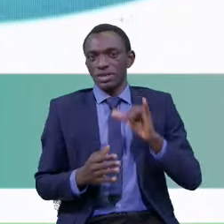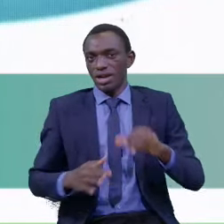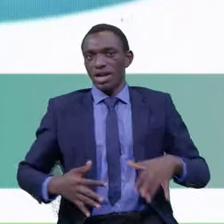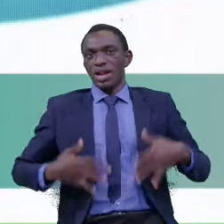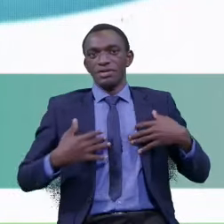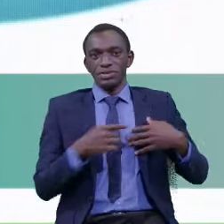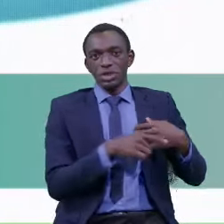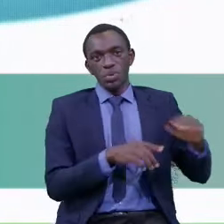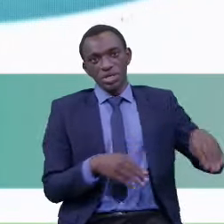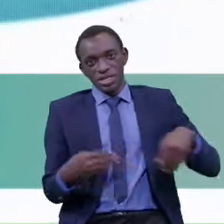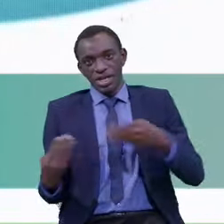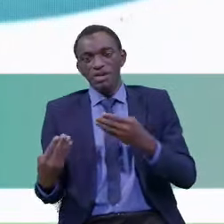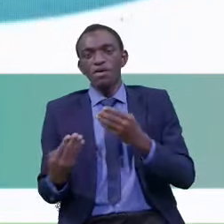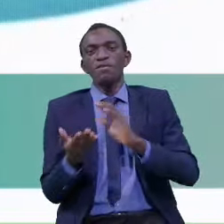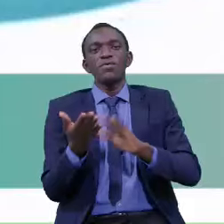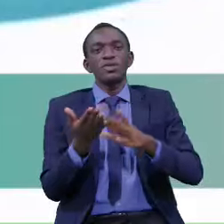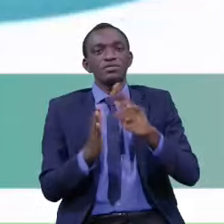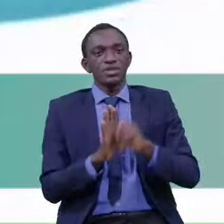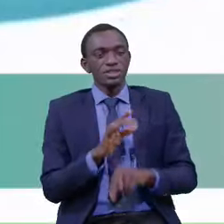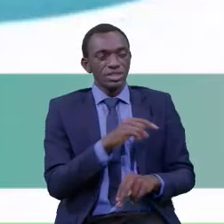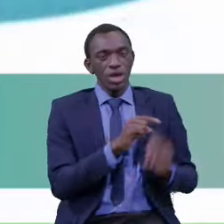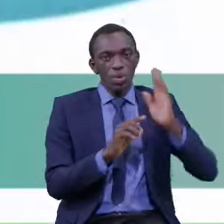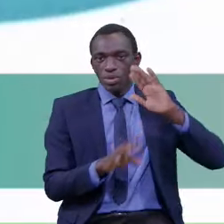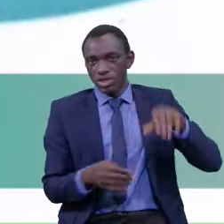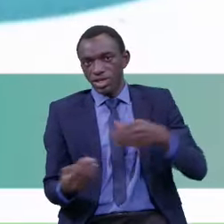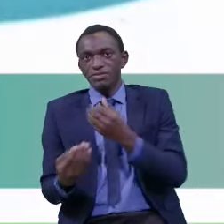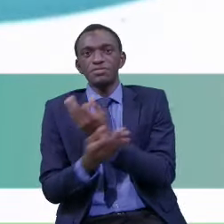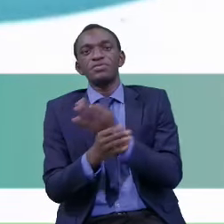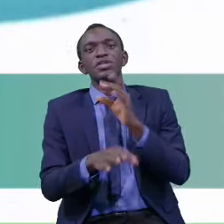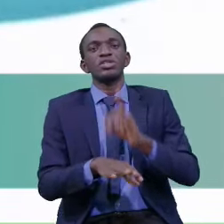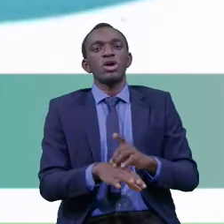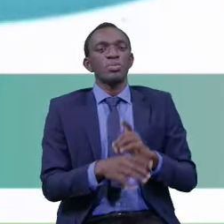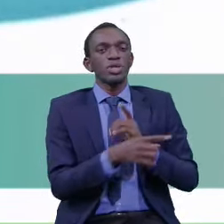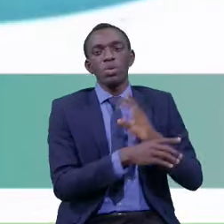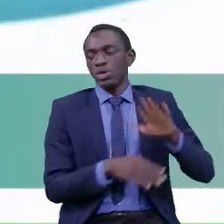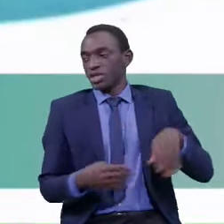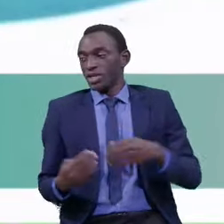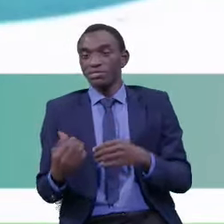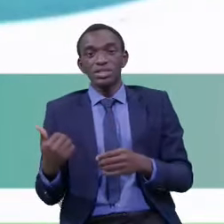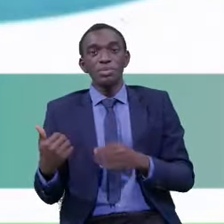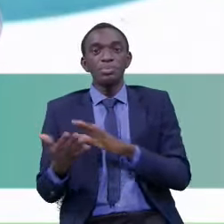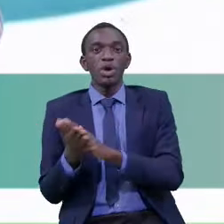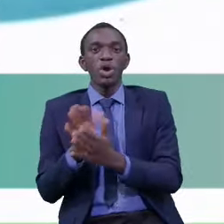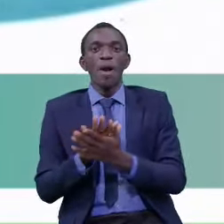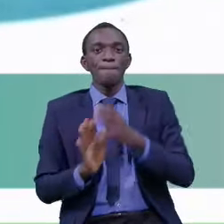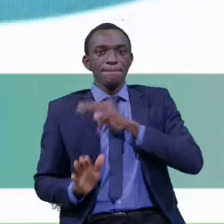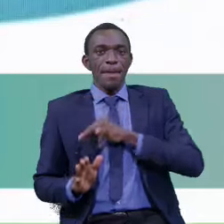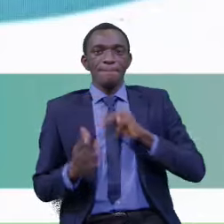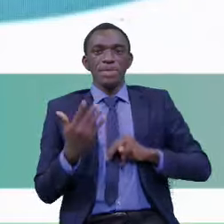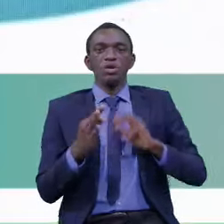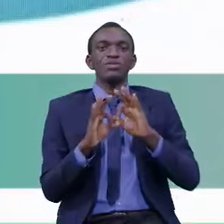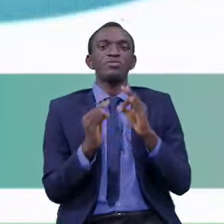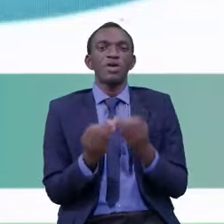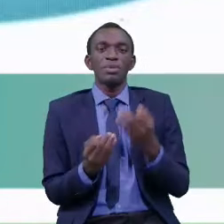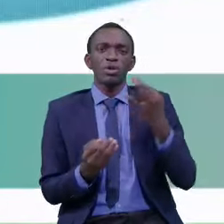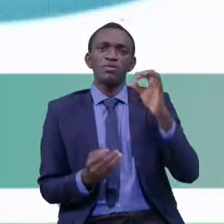forgiveness. That's freedom. And that is becoming a member of the family of God. And that's the first gift. We